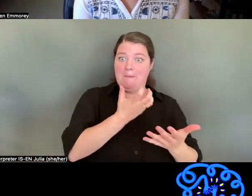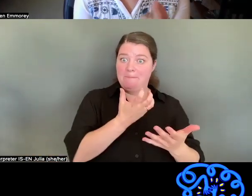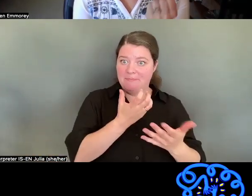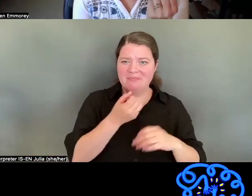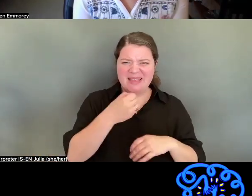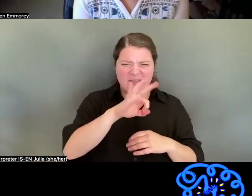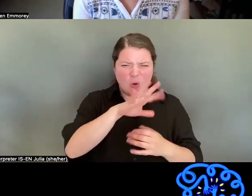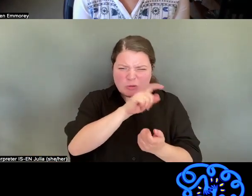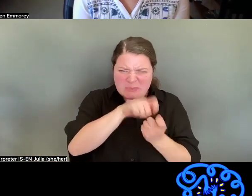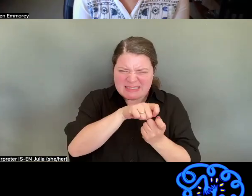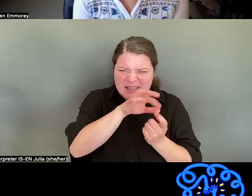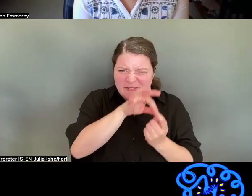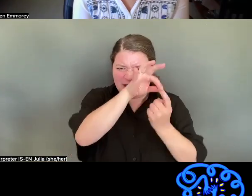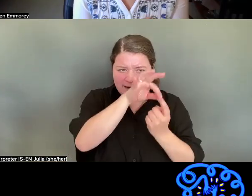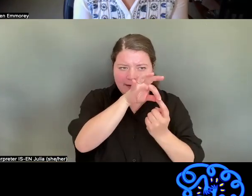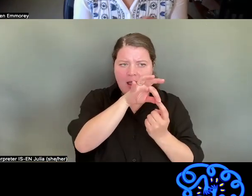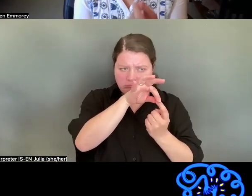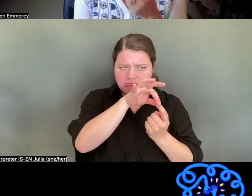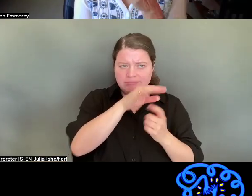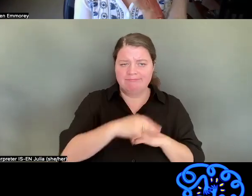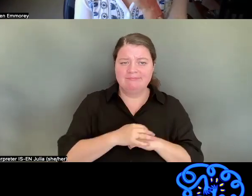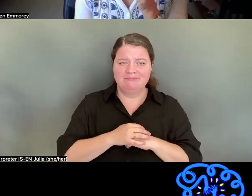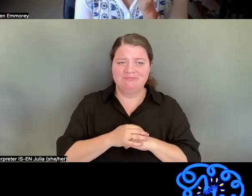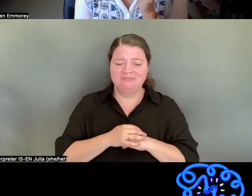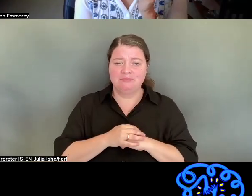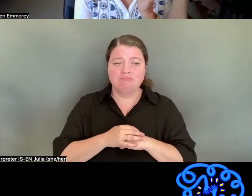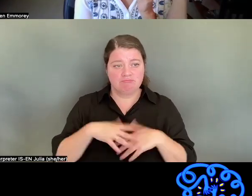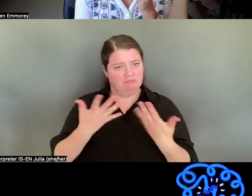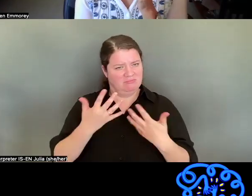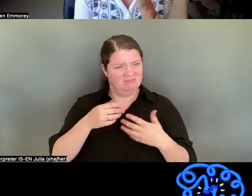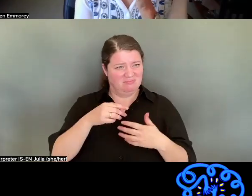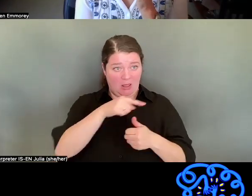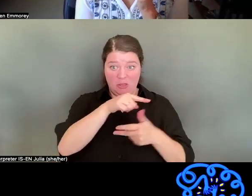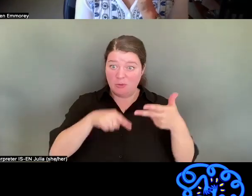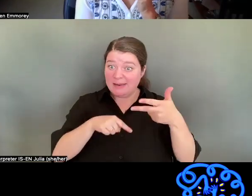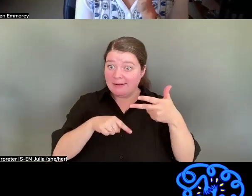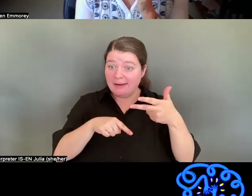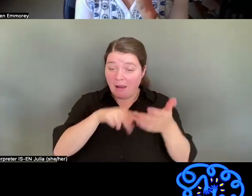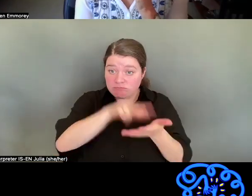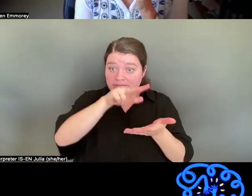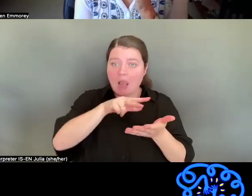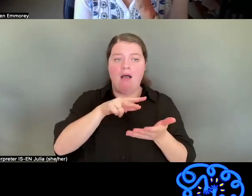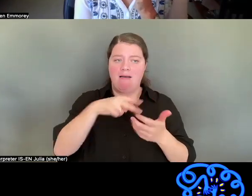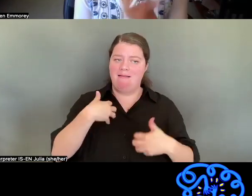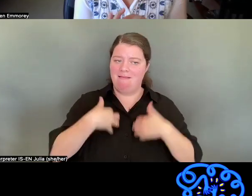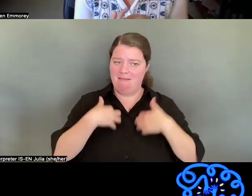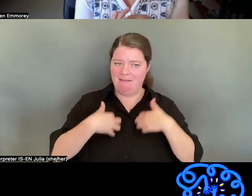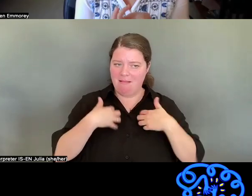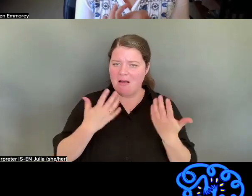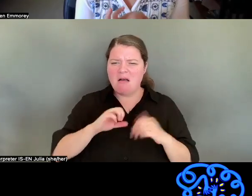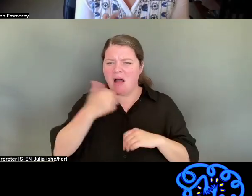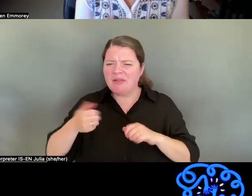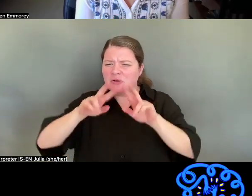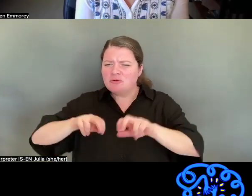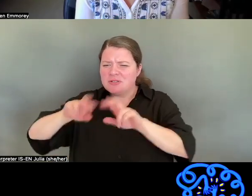unique or distinctive. And this has interesting consequences because work has shown that the distinctiveness